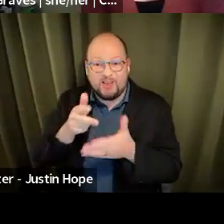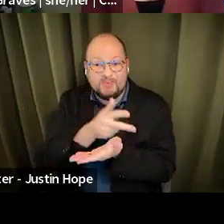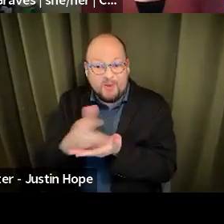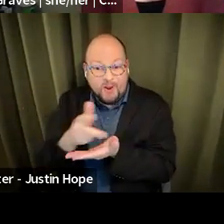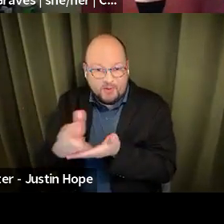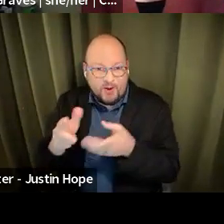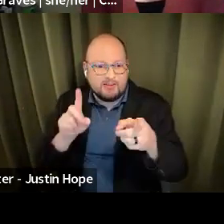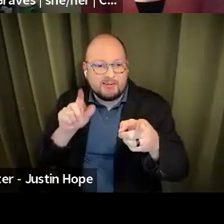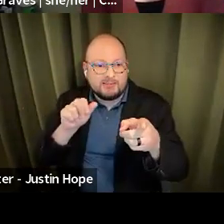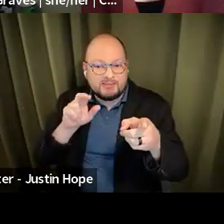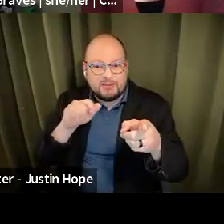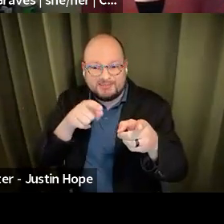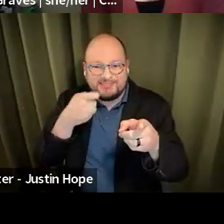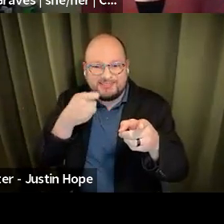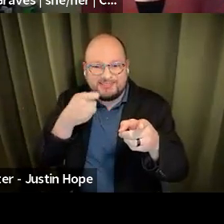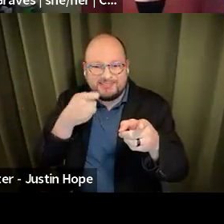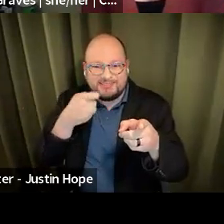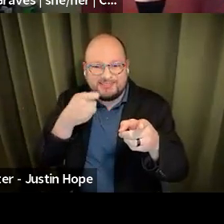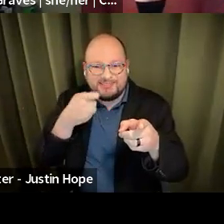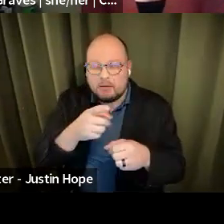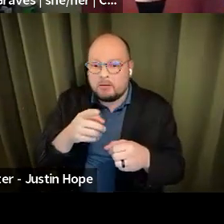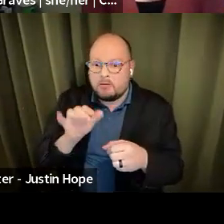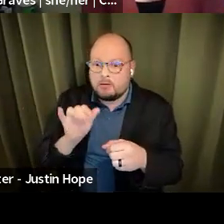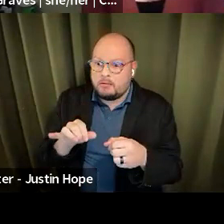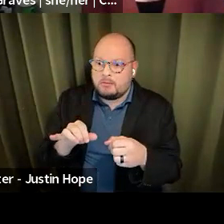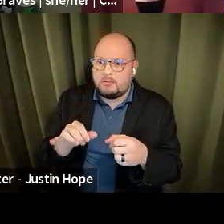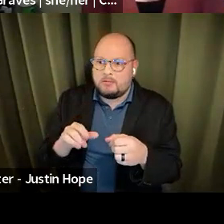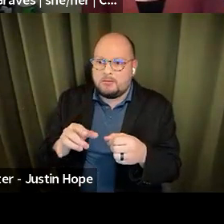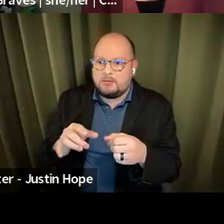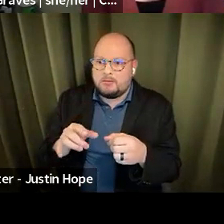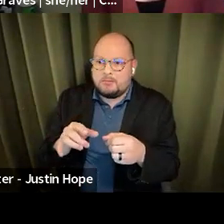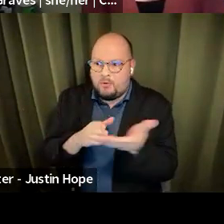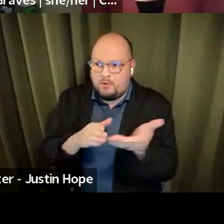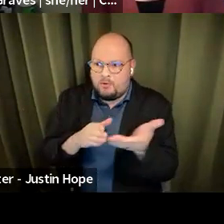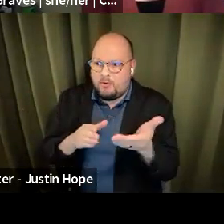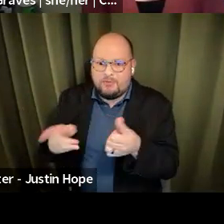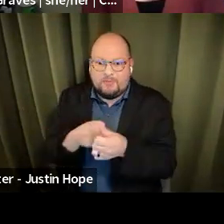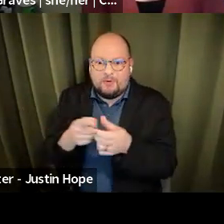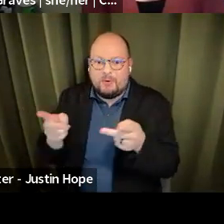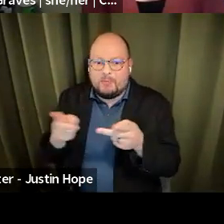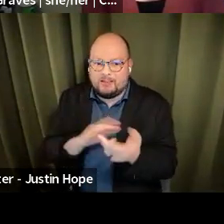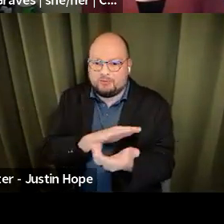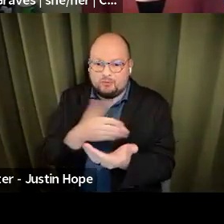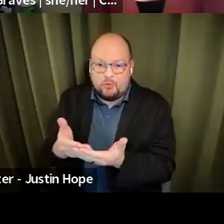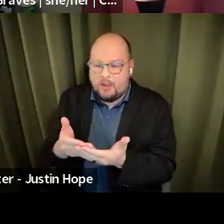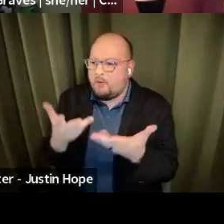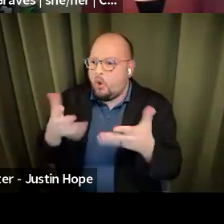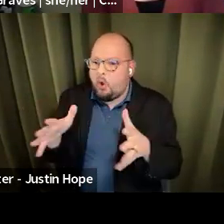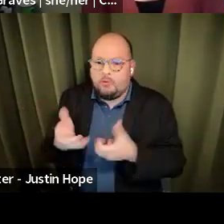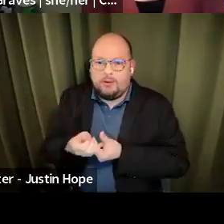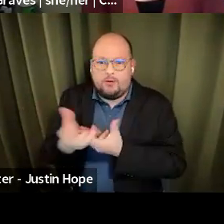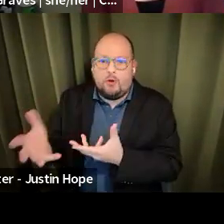the initial part where patients come, and that's already causing some stress and a patient getting